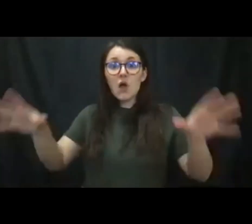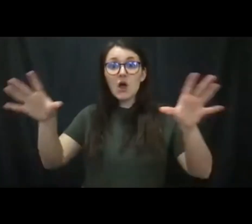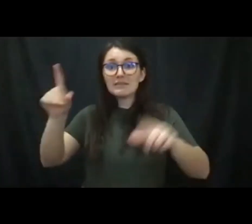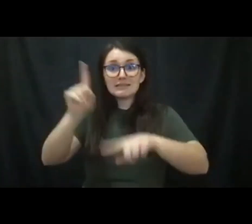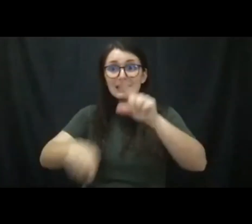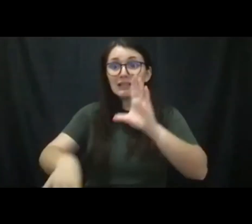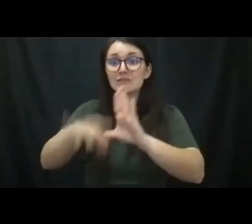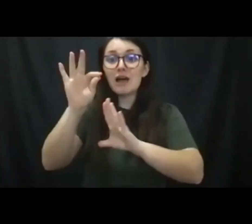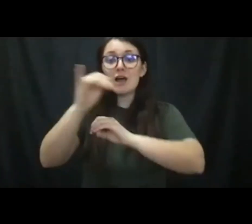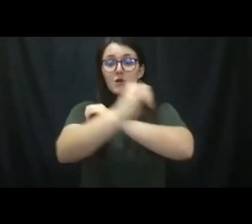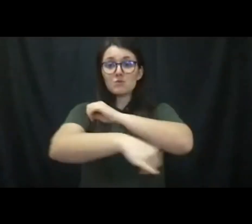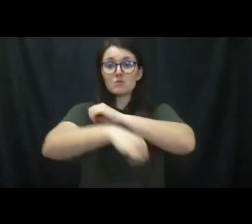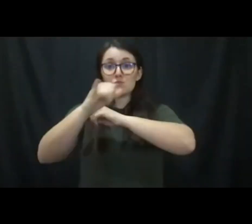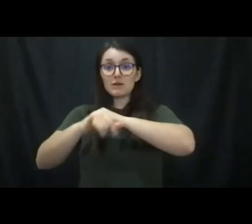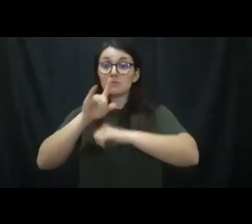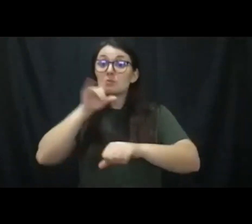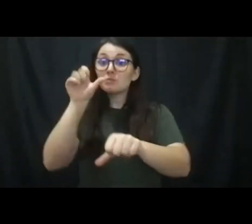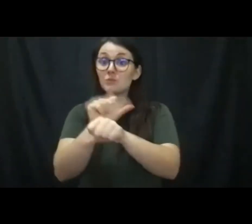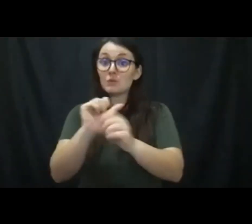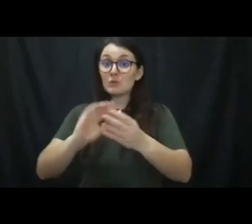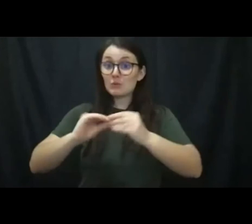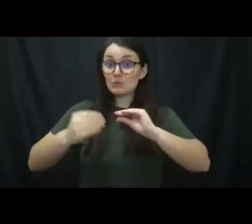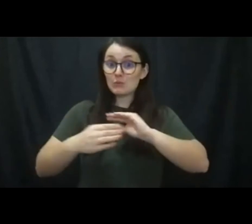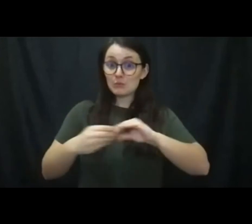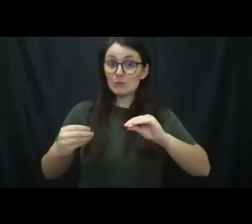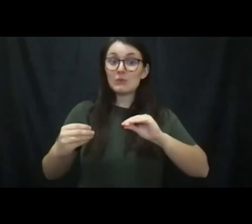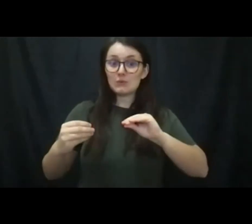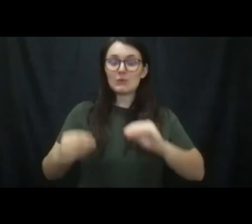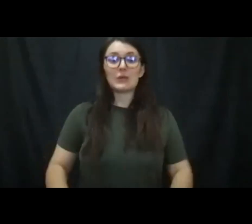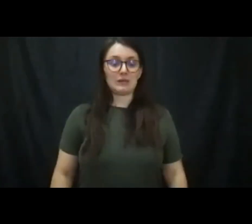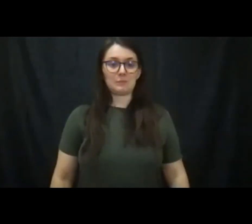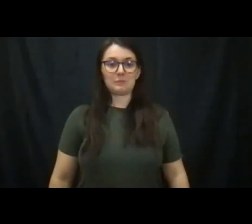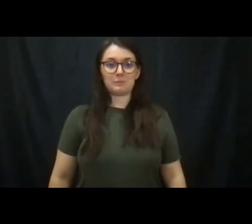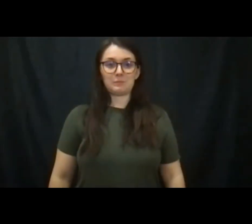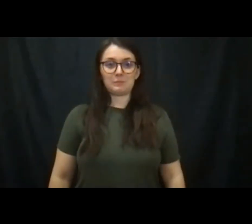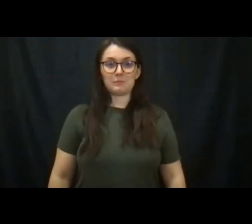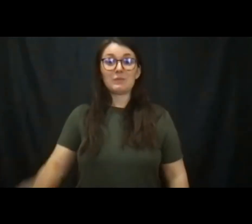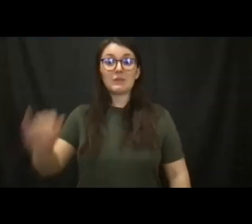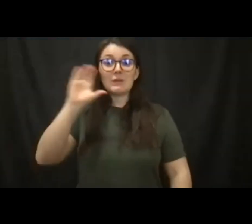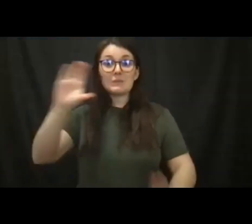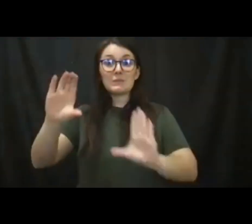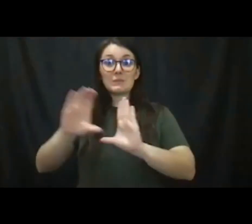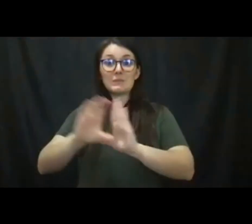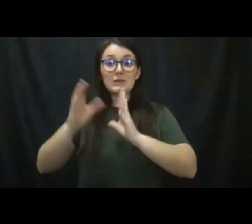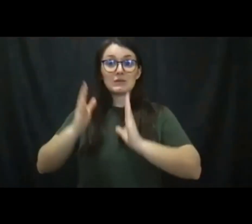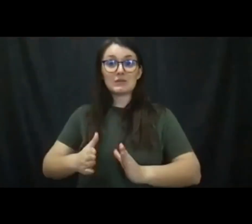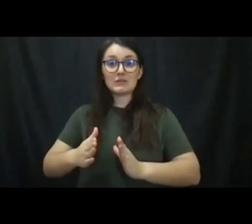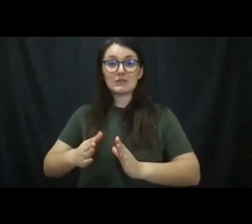This is written by Wendy Takuda and Richard Hall, and the illustrations are by Hanako